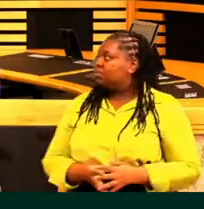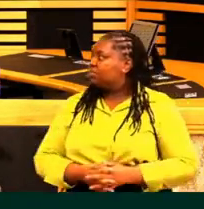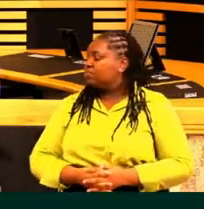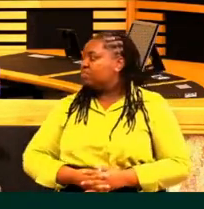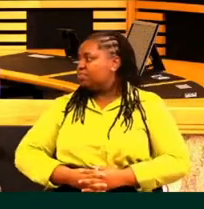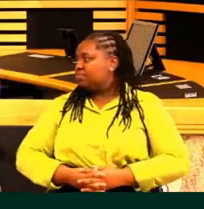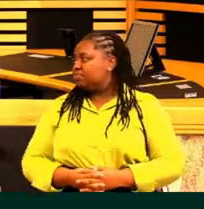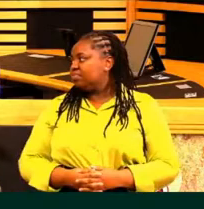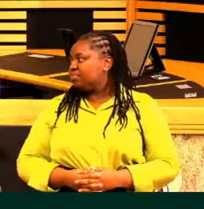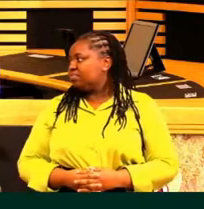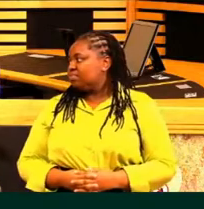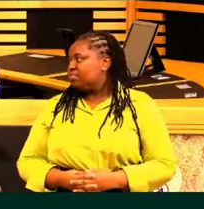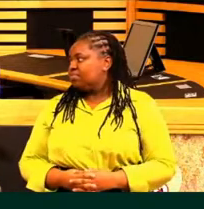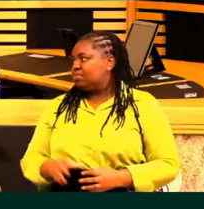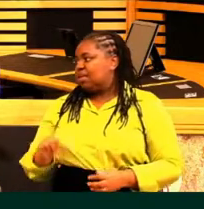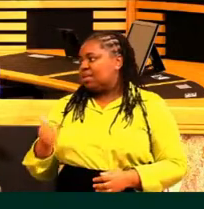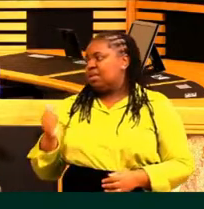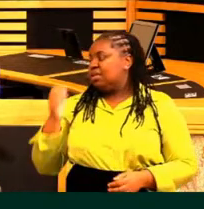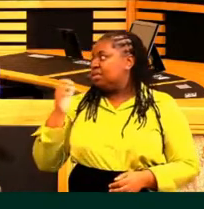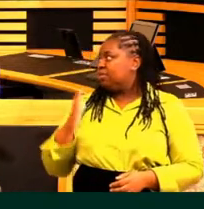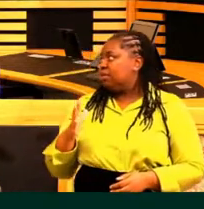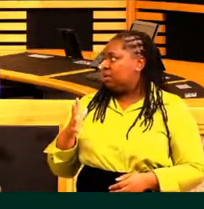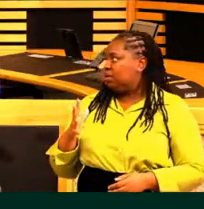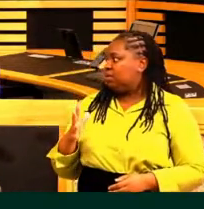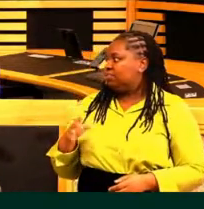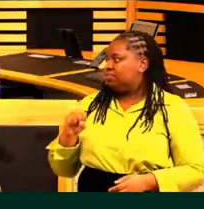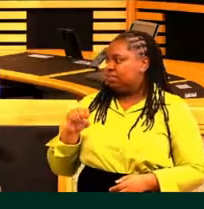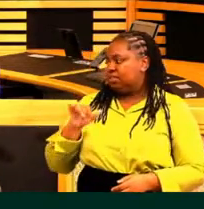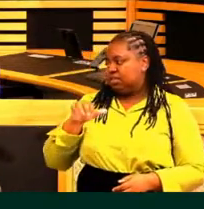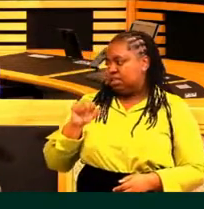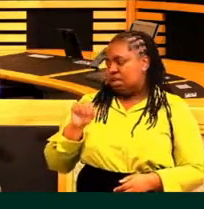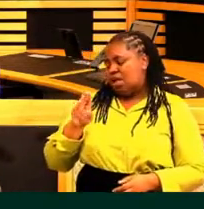the next speaker we request honorable